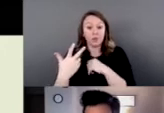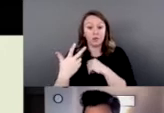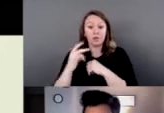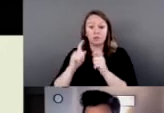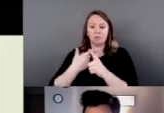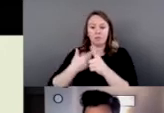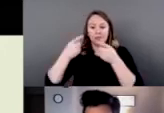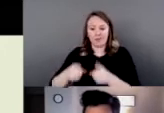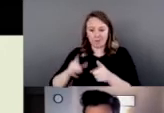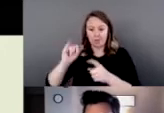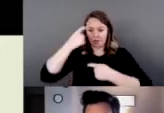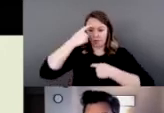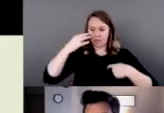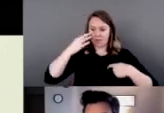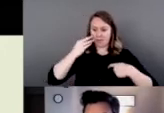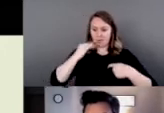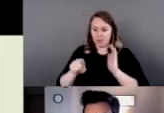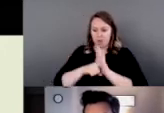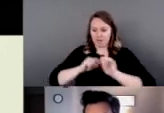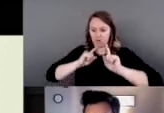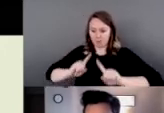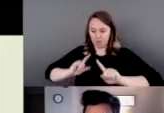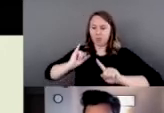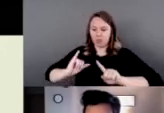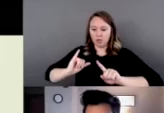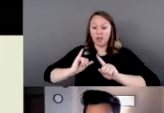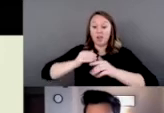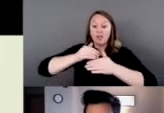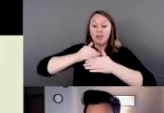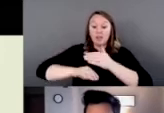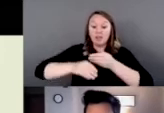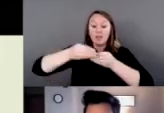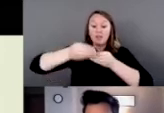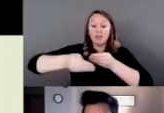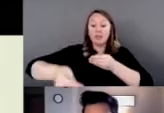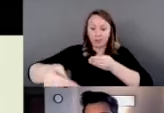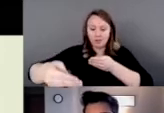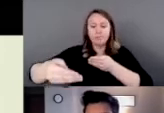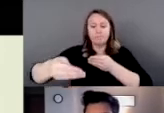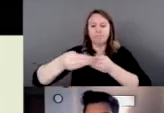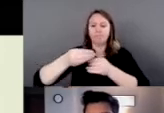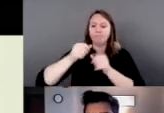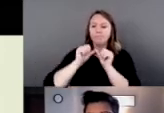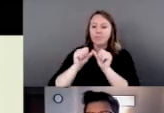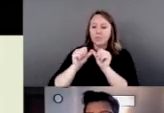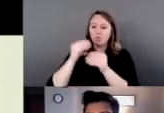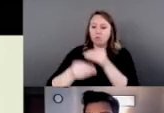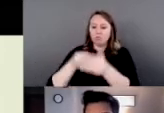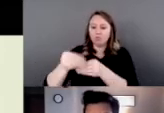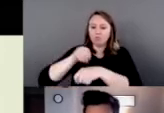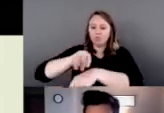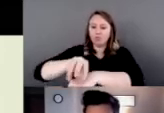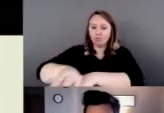subsequent generations, who then in turn display similar symptoms. So you have genocide happen,